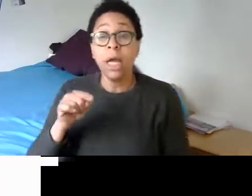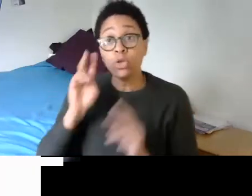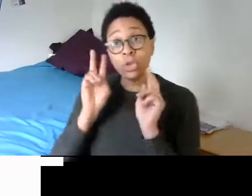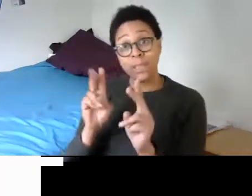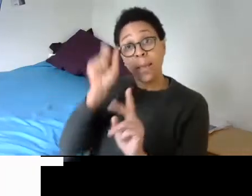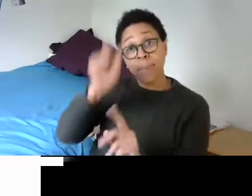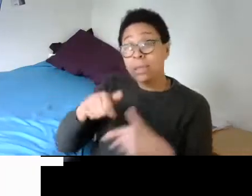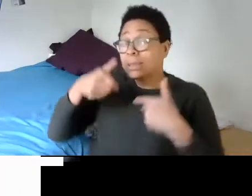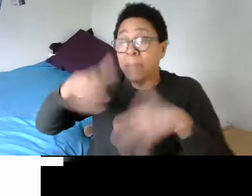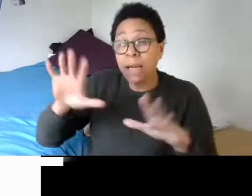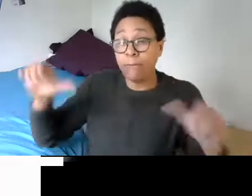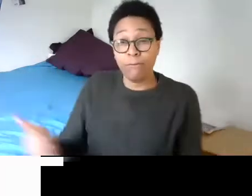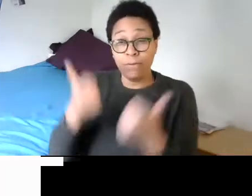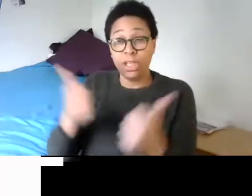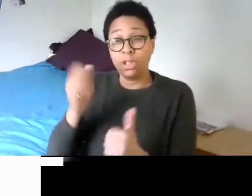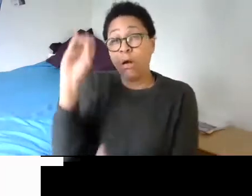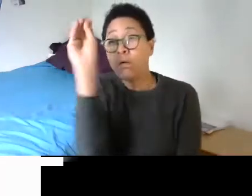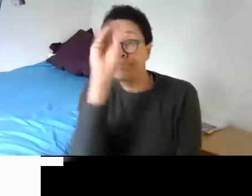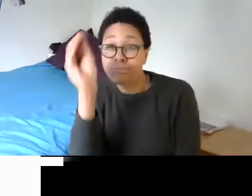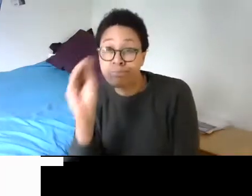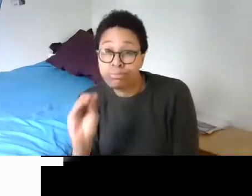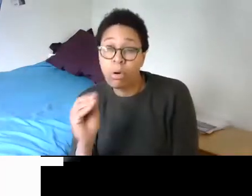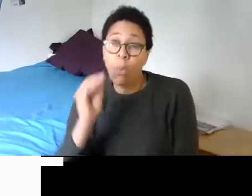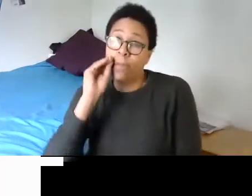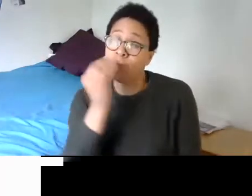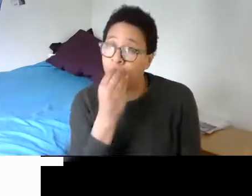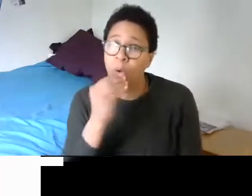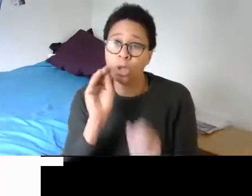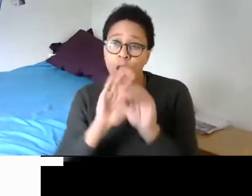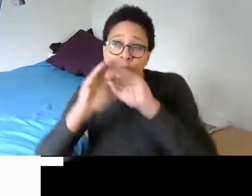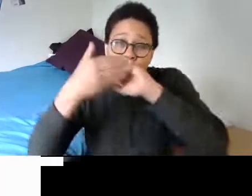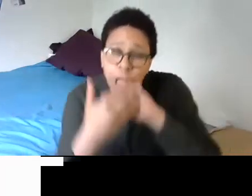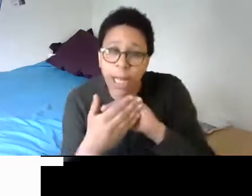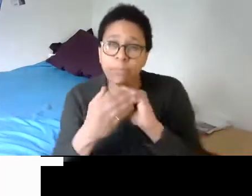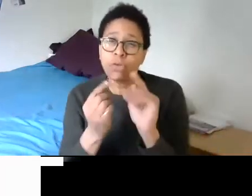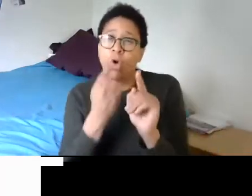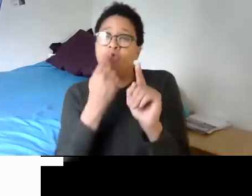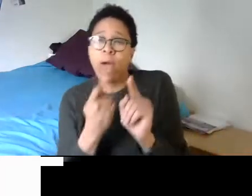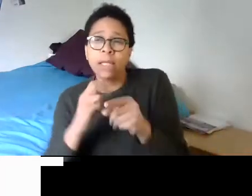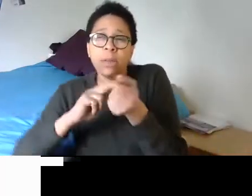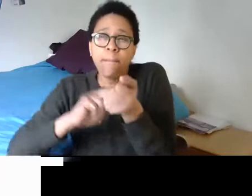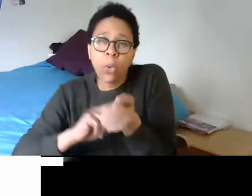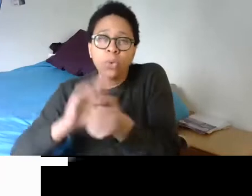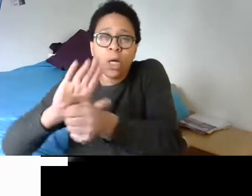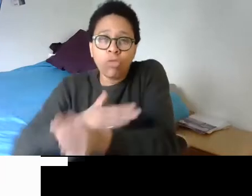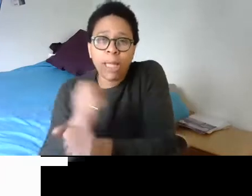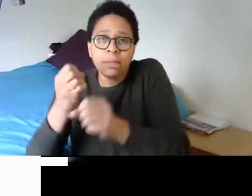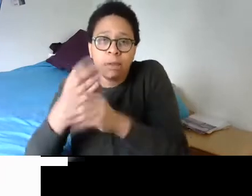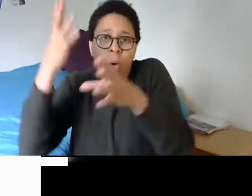even decorated all the margins with beautiful flowers and geometric shapes coloured in red, blues, greens and